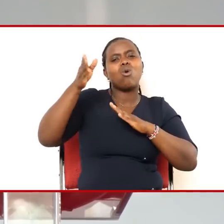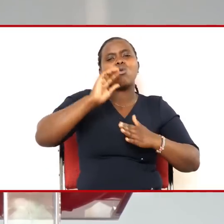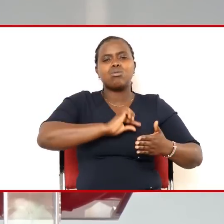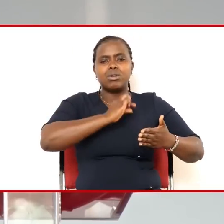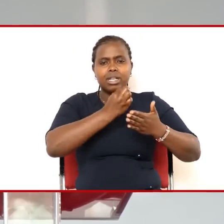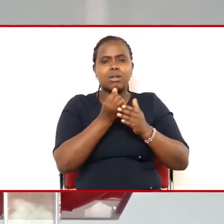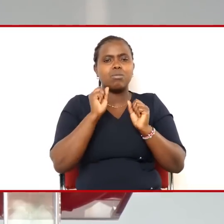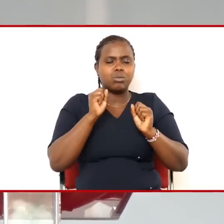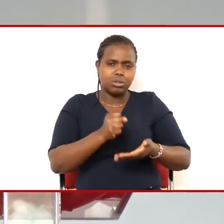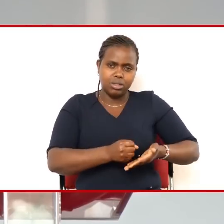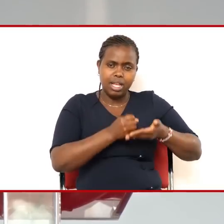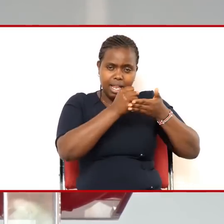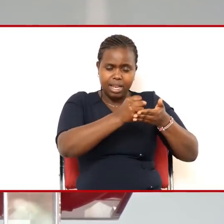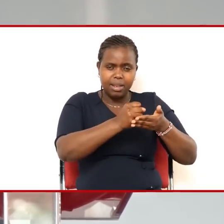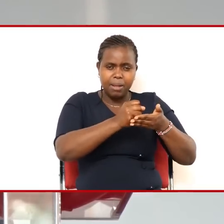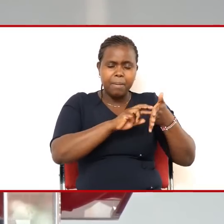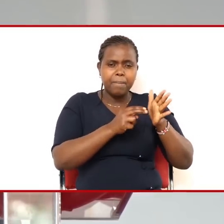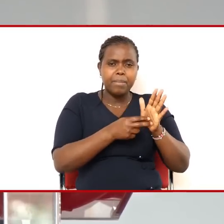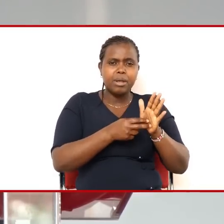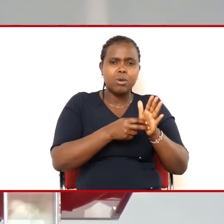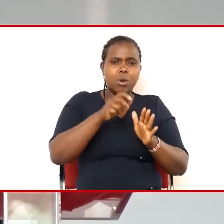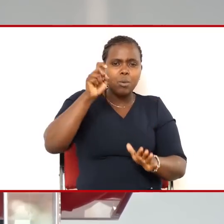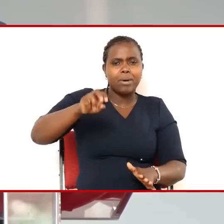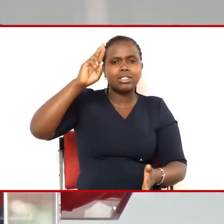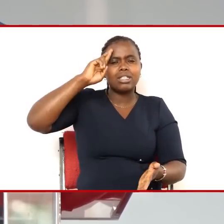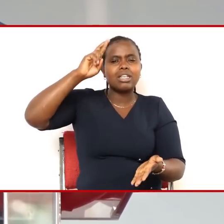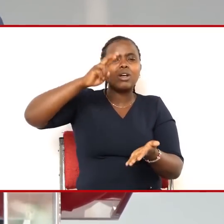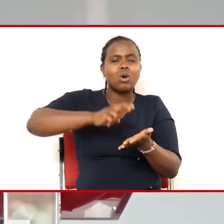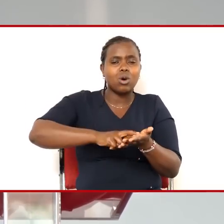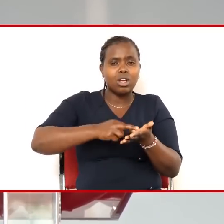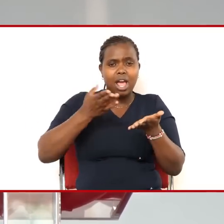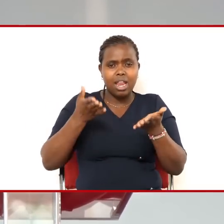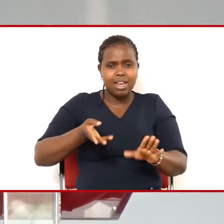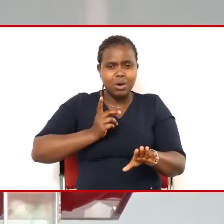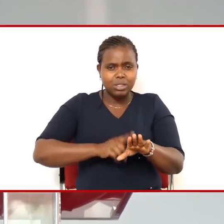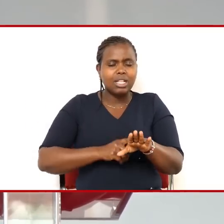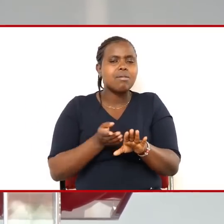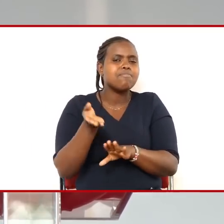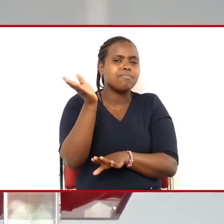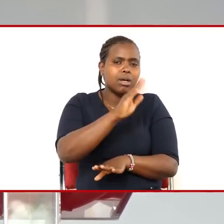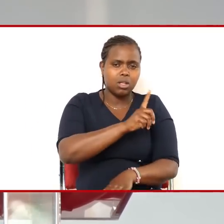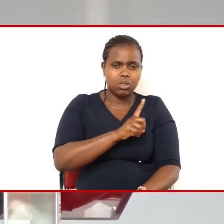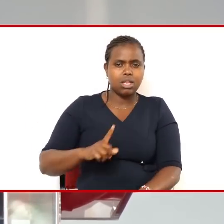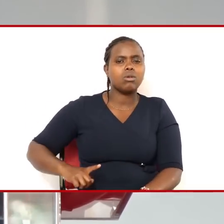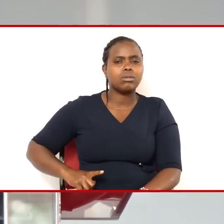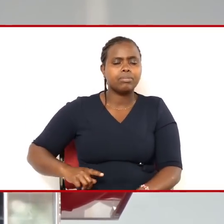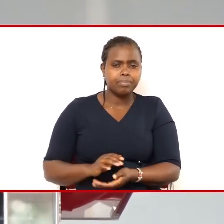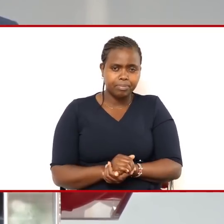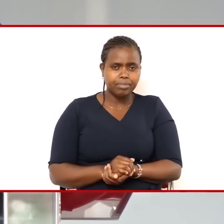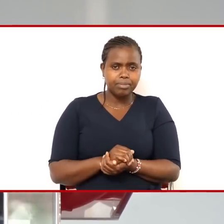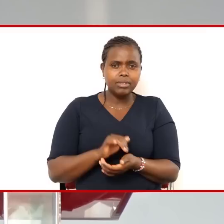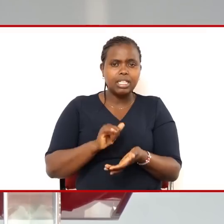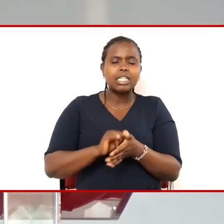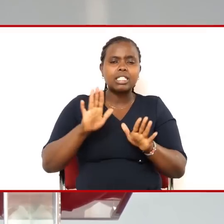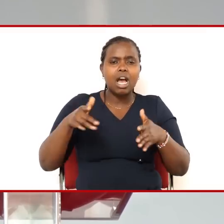can restore you. You only need to recognize that it is time for restoration. And